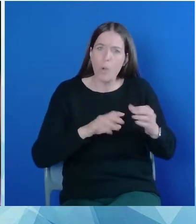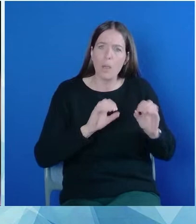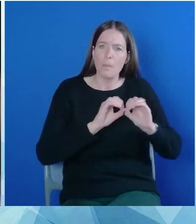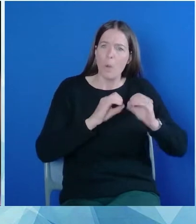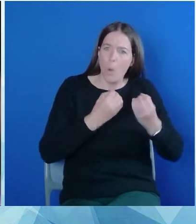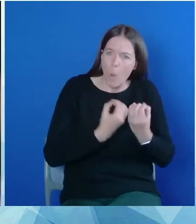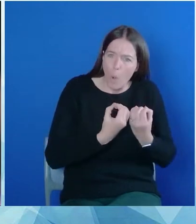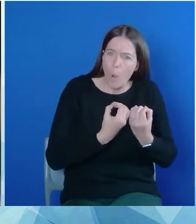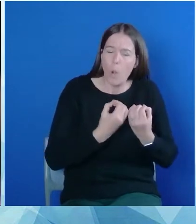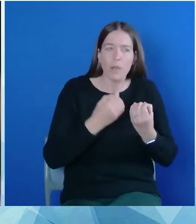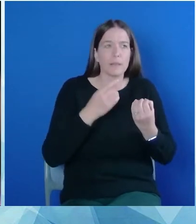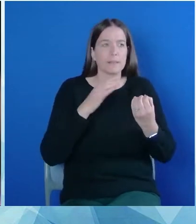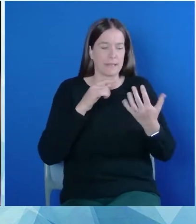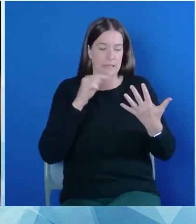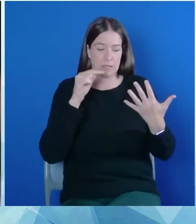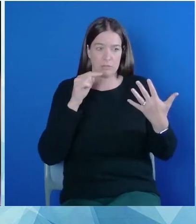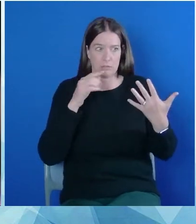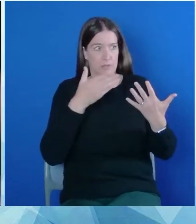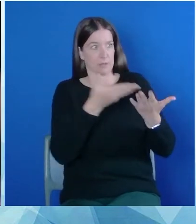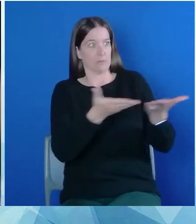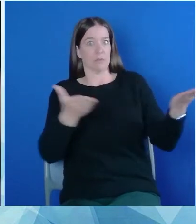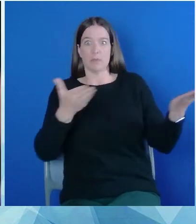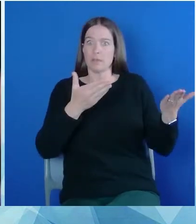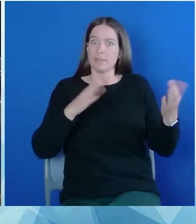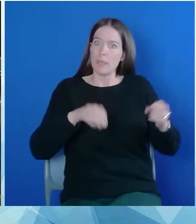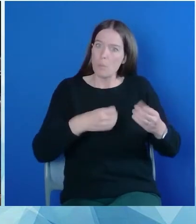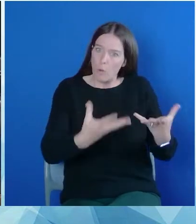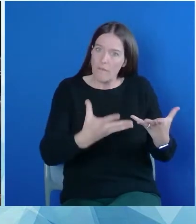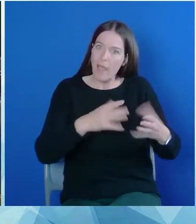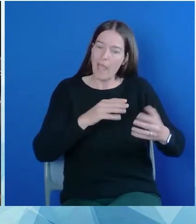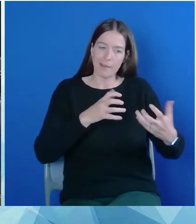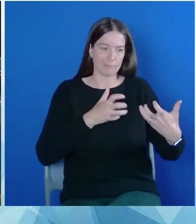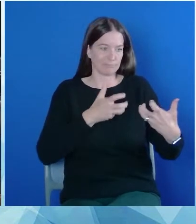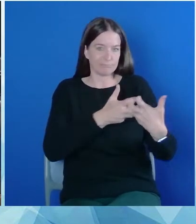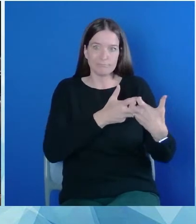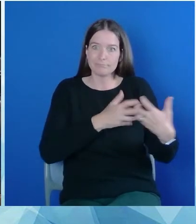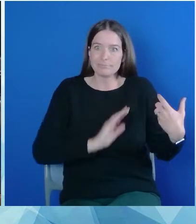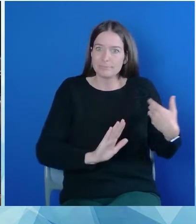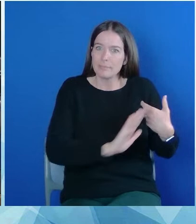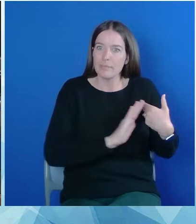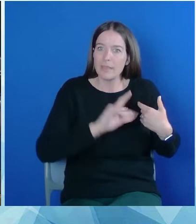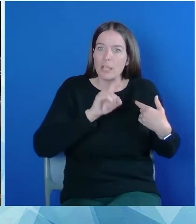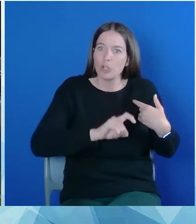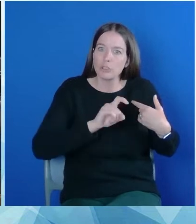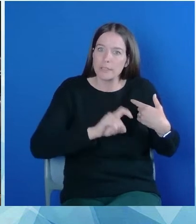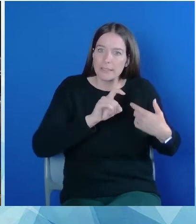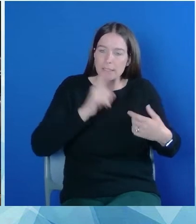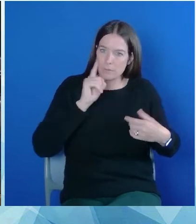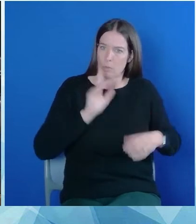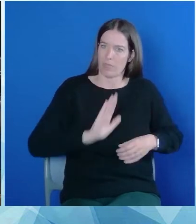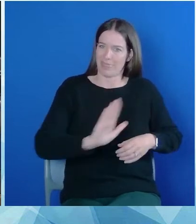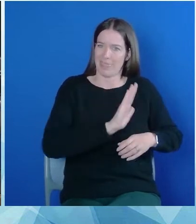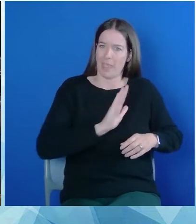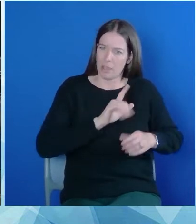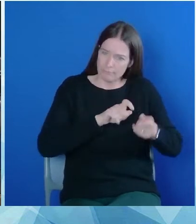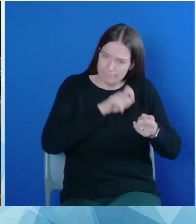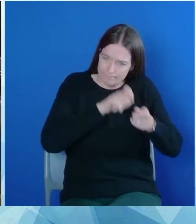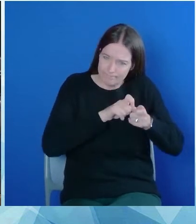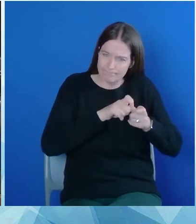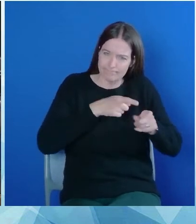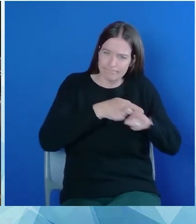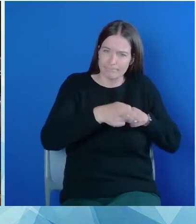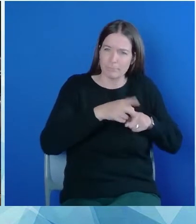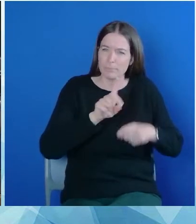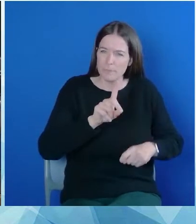with other disabilities under ADE? And just this is more for informational purposes so the community's aware.